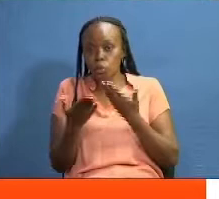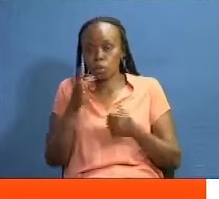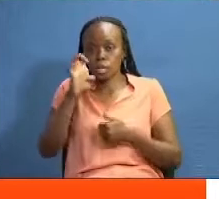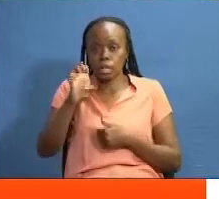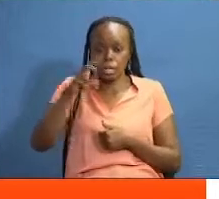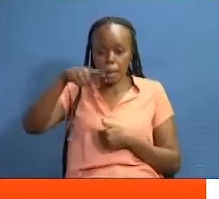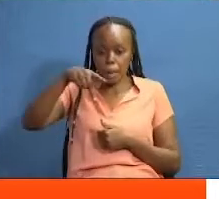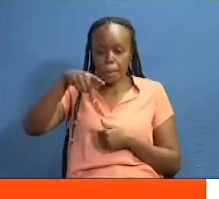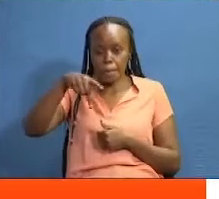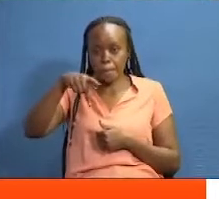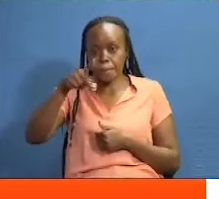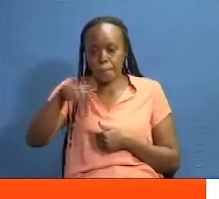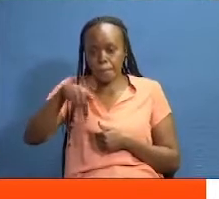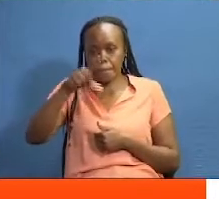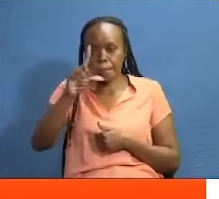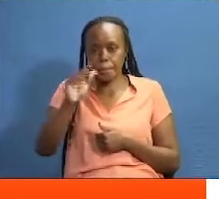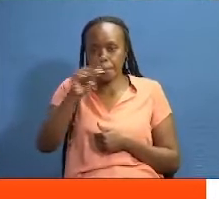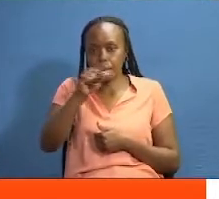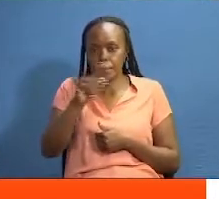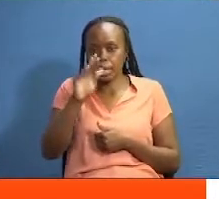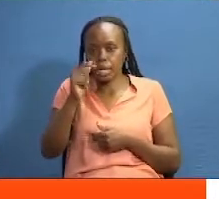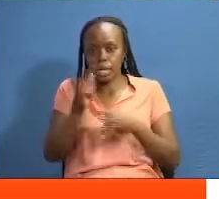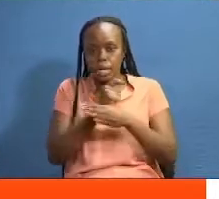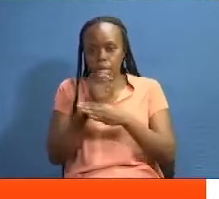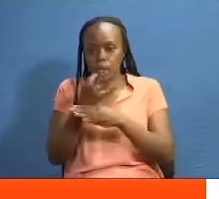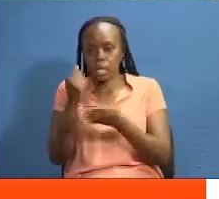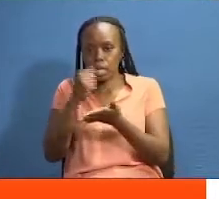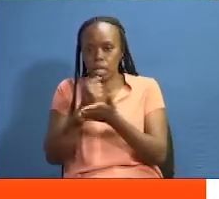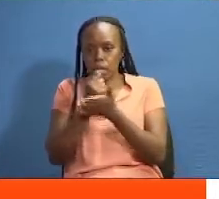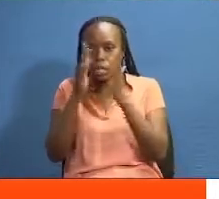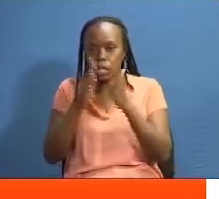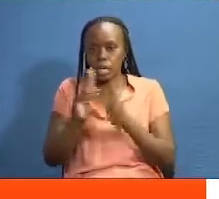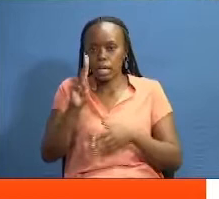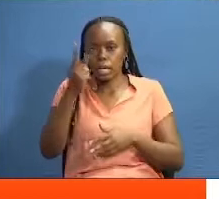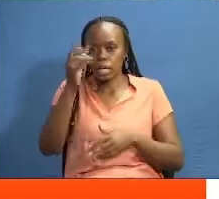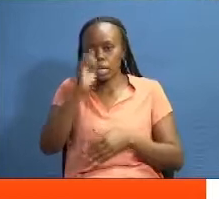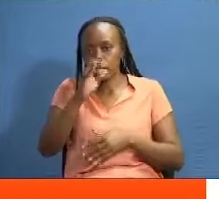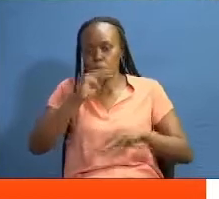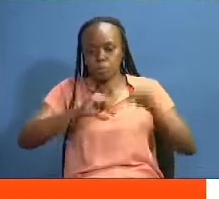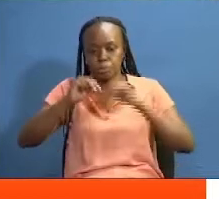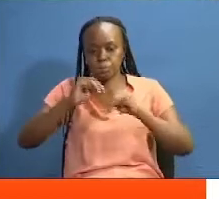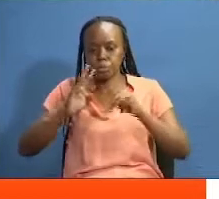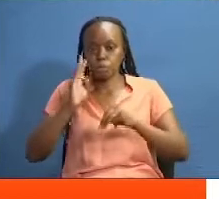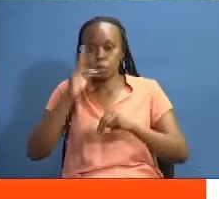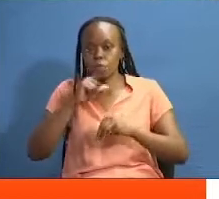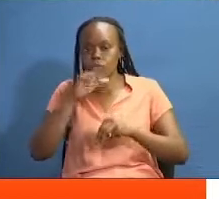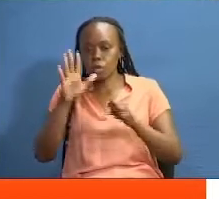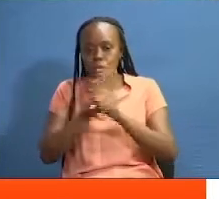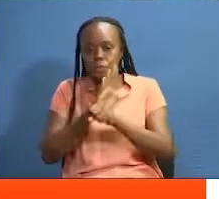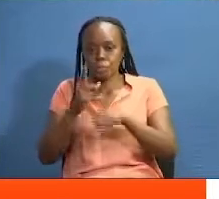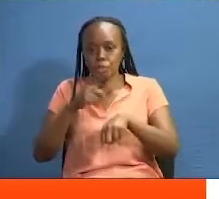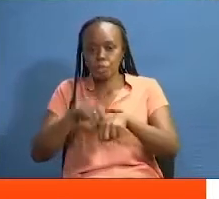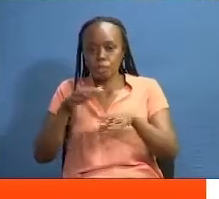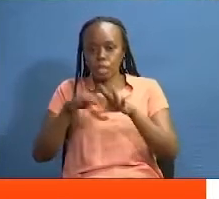EP Empara Plaza. Actually the training officer of Kenya Institute Management. You'll get me there full time.